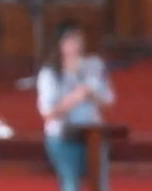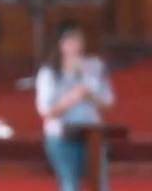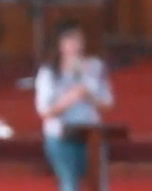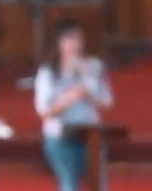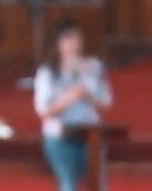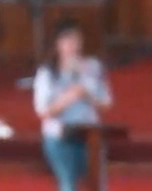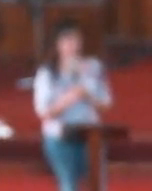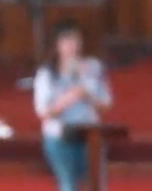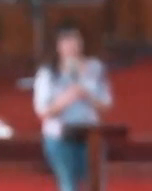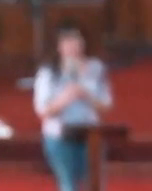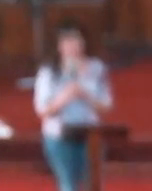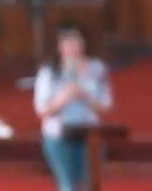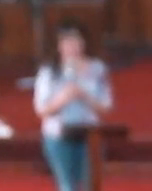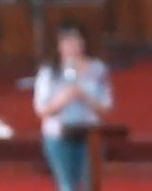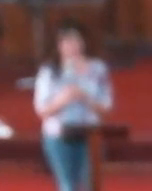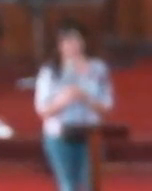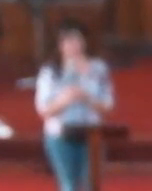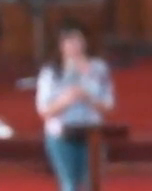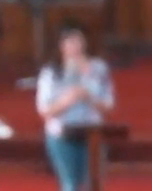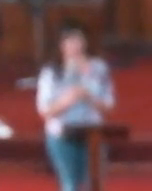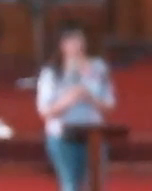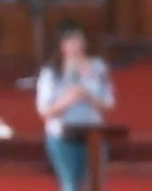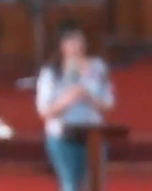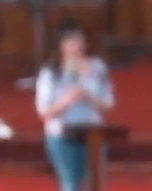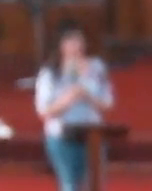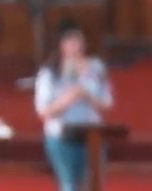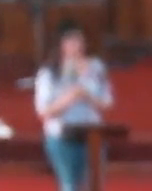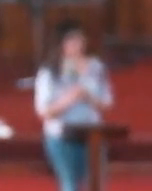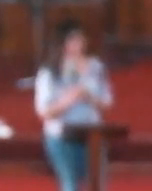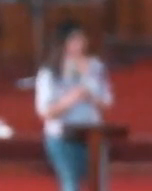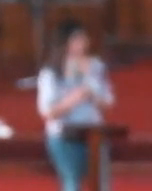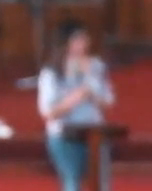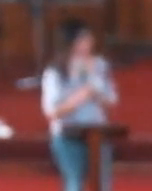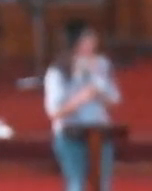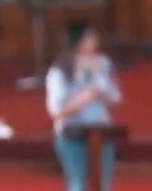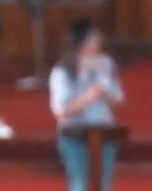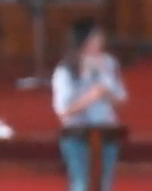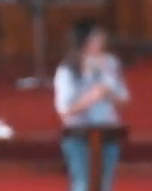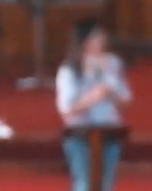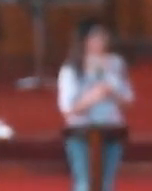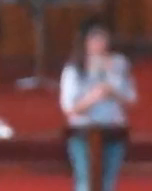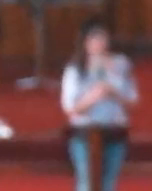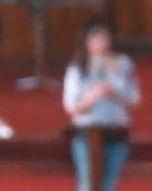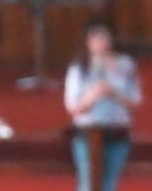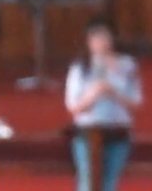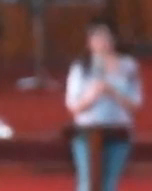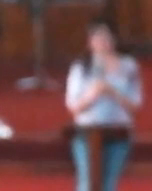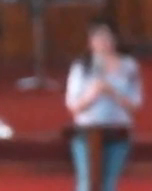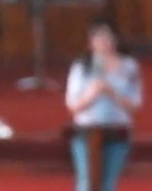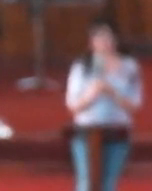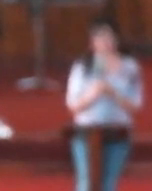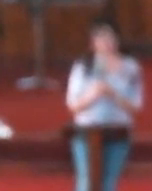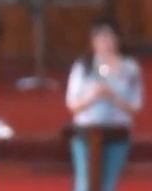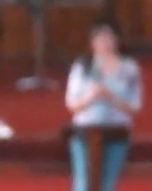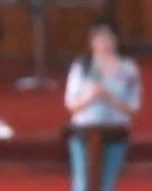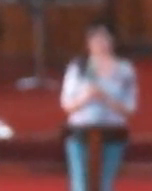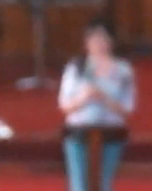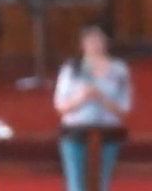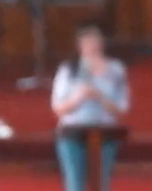Jesus, don't say those things, what did Jesus do? Lo reprendió de una manera muy dura. Yeah, the Lord rebuked him very